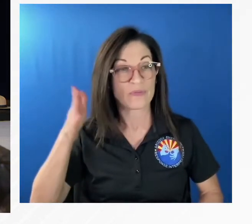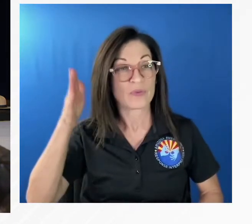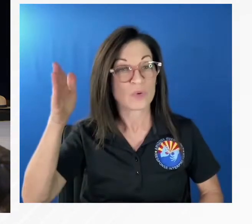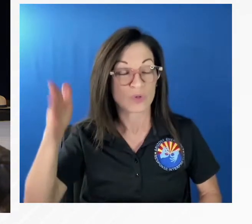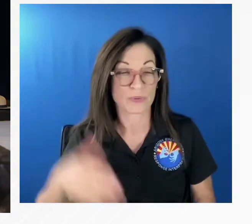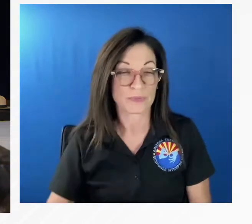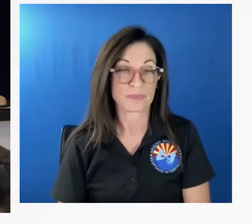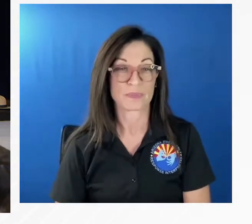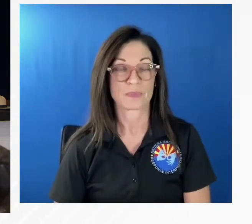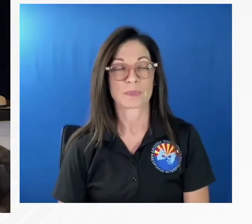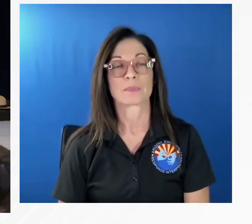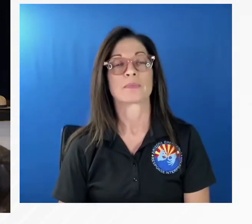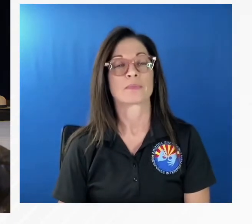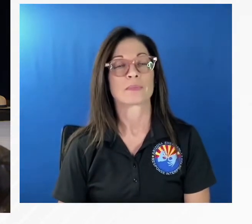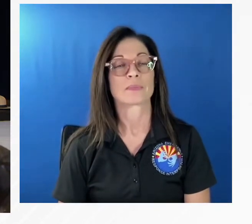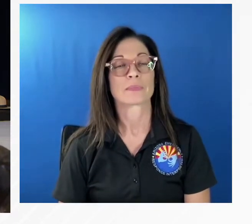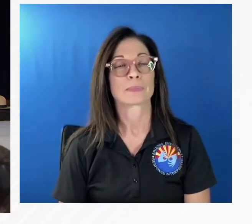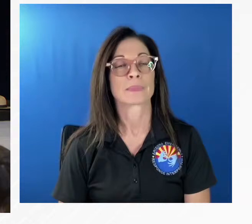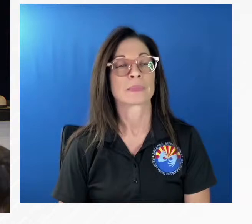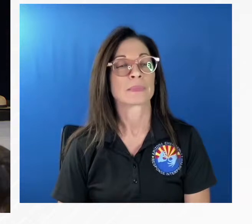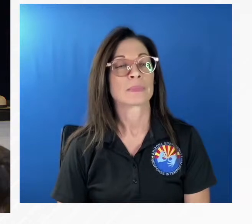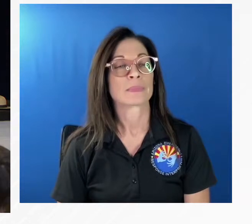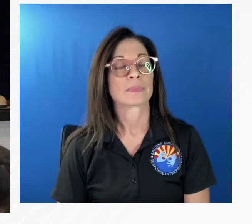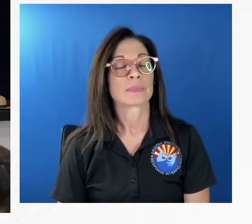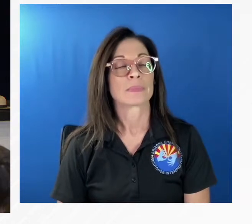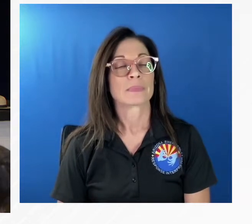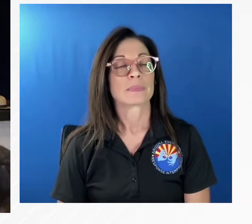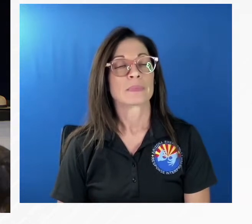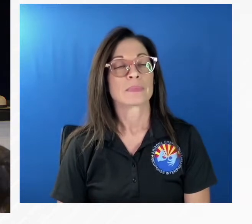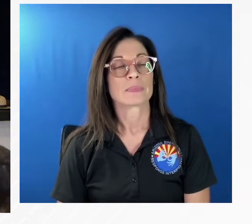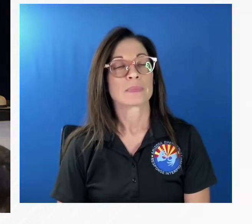So some other things on this picture I'd like to show is in the